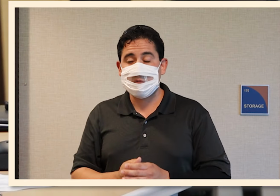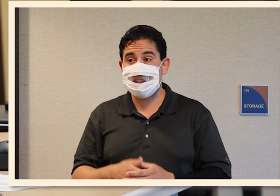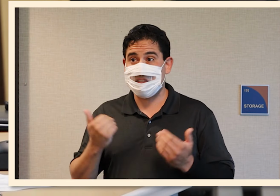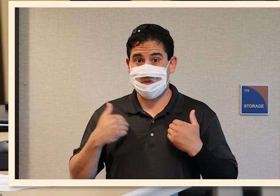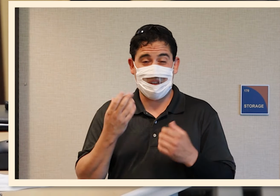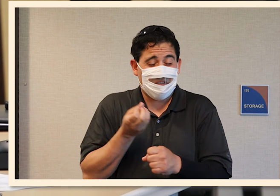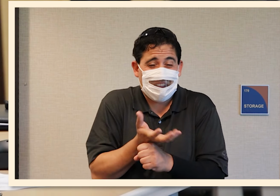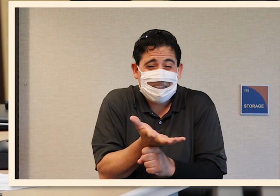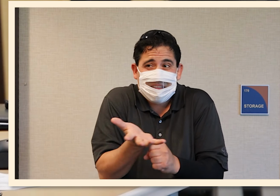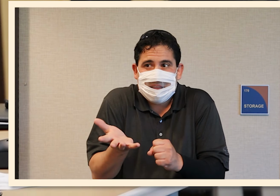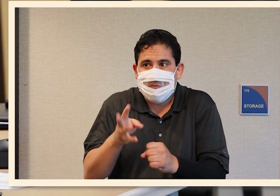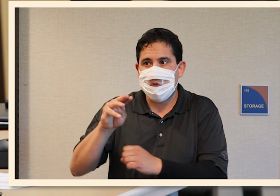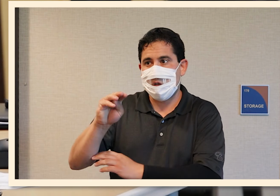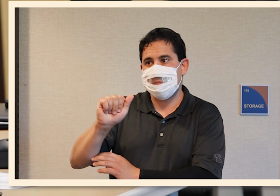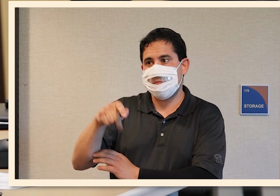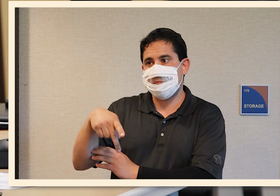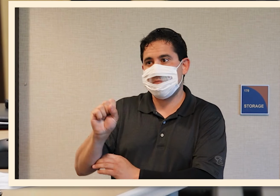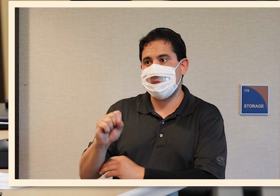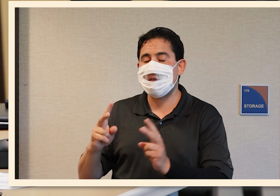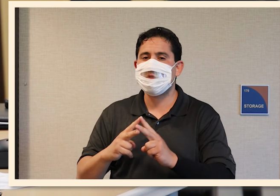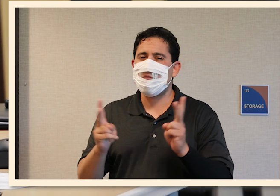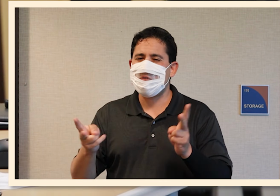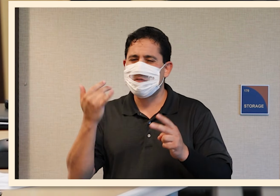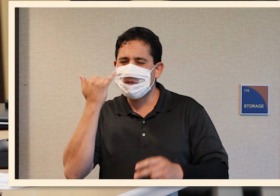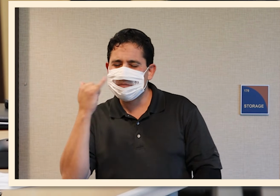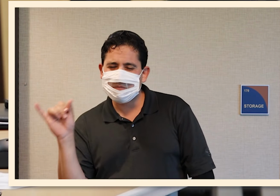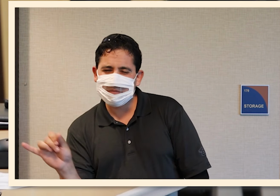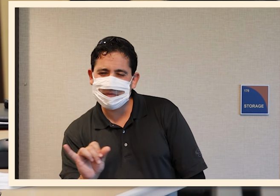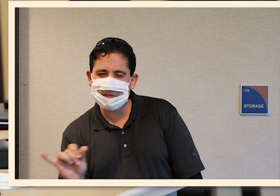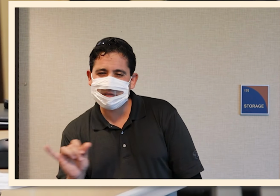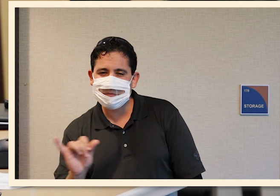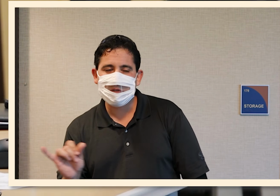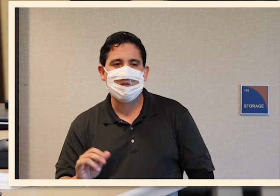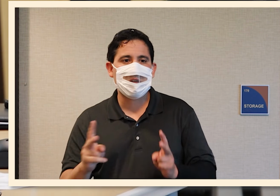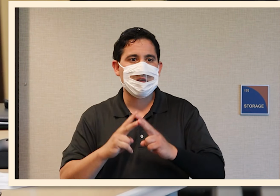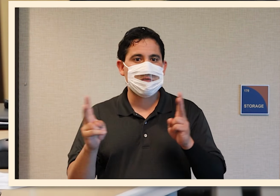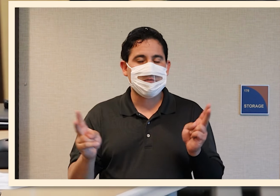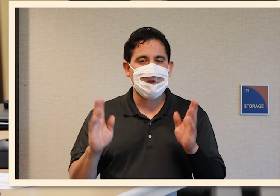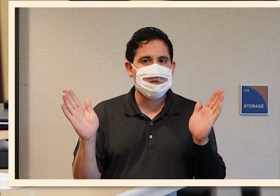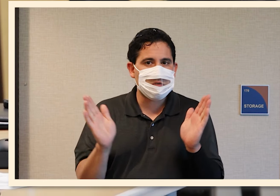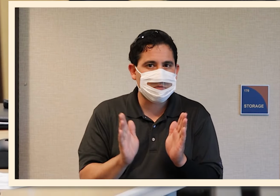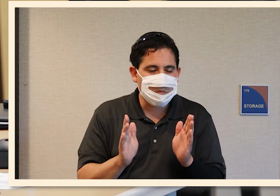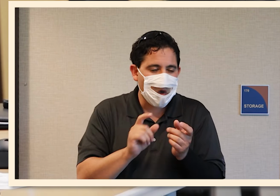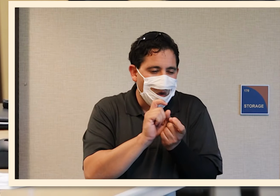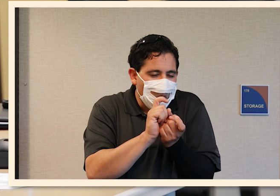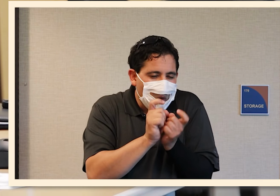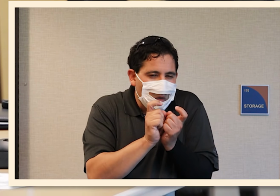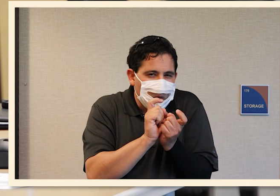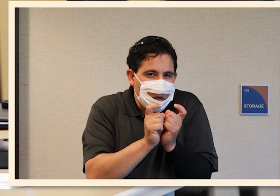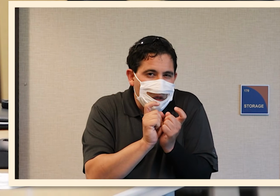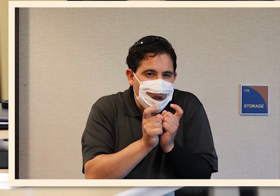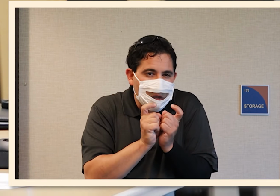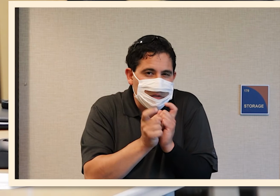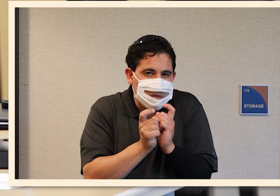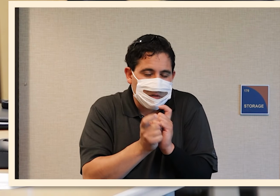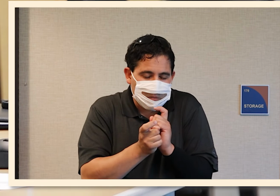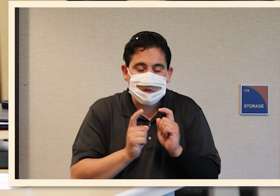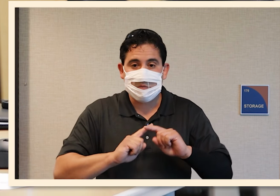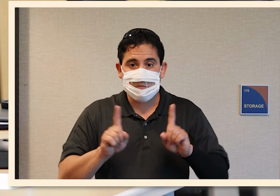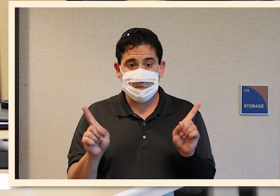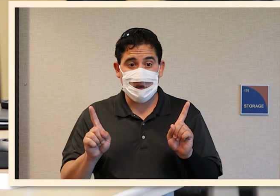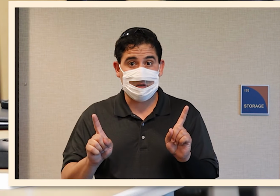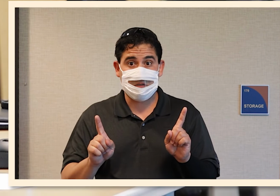several maps that are actually very, very similar. So they're very small adjustments within them, but largely I